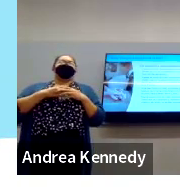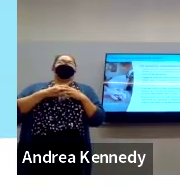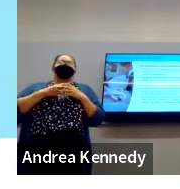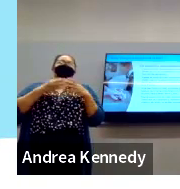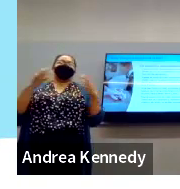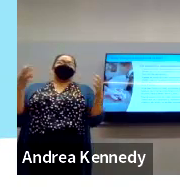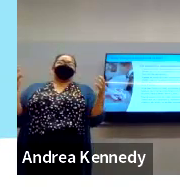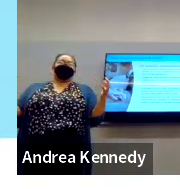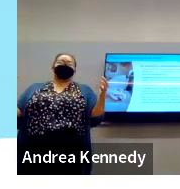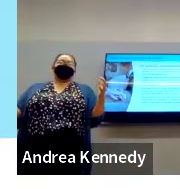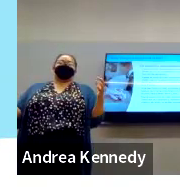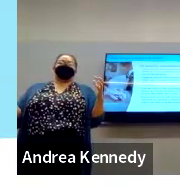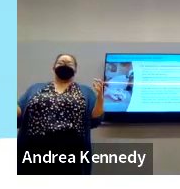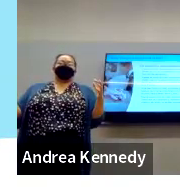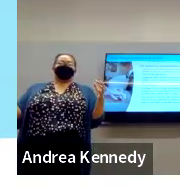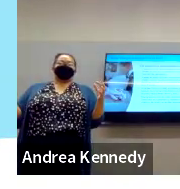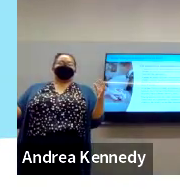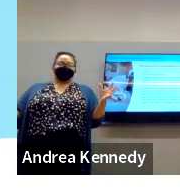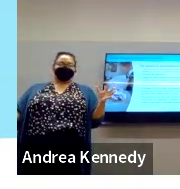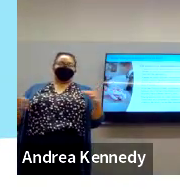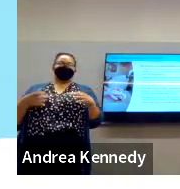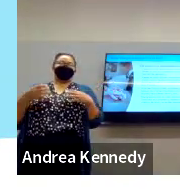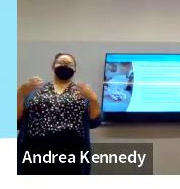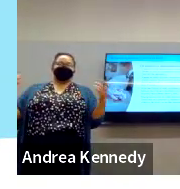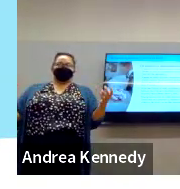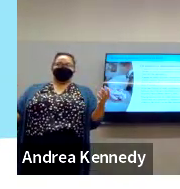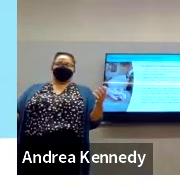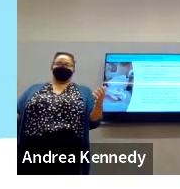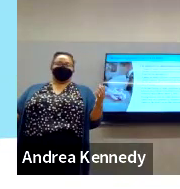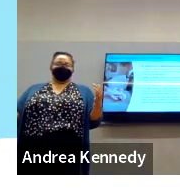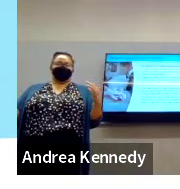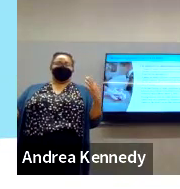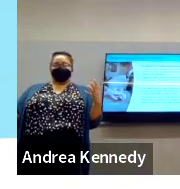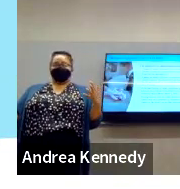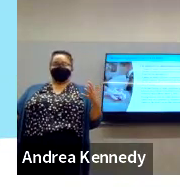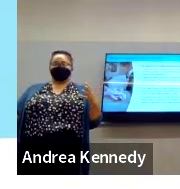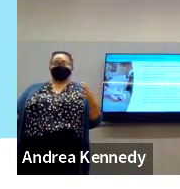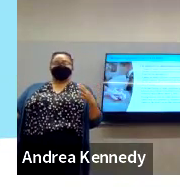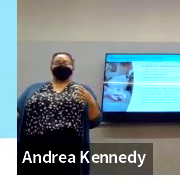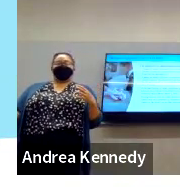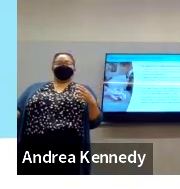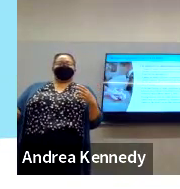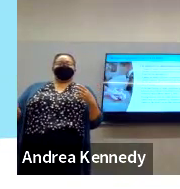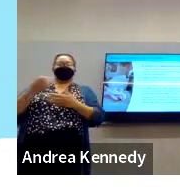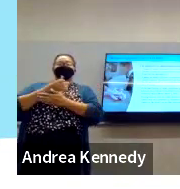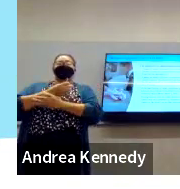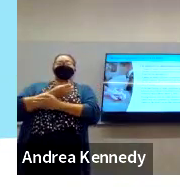all of the other aspects of the CSFRA and sort of state noticing requirements.